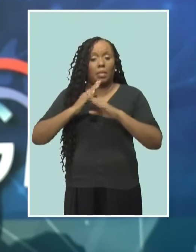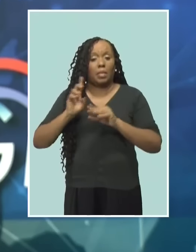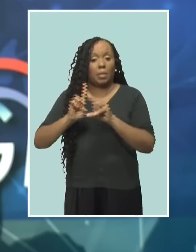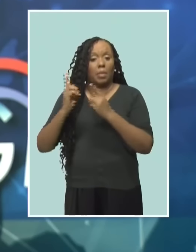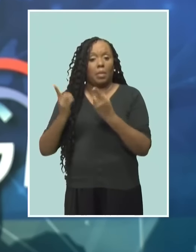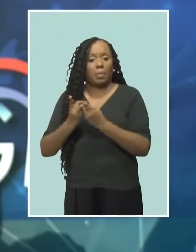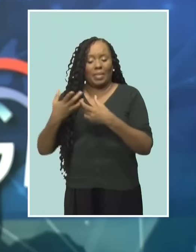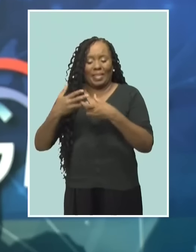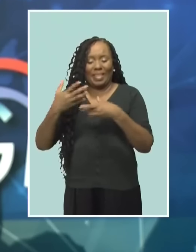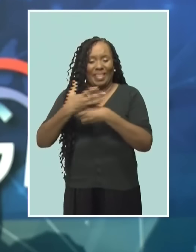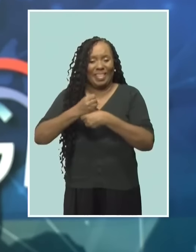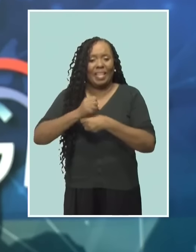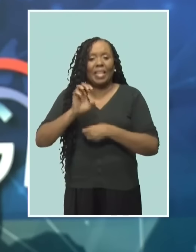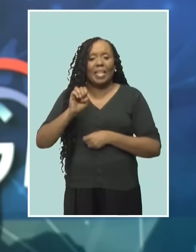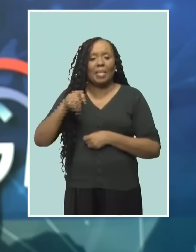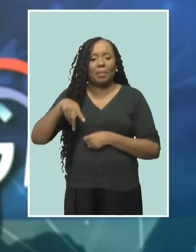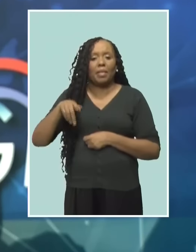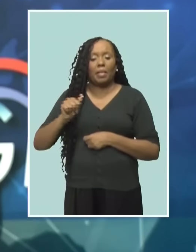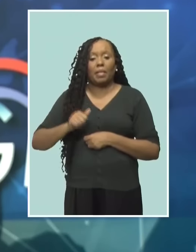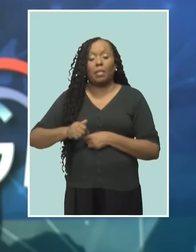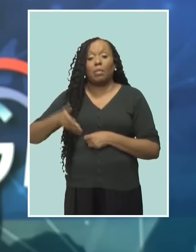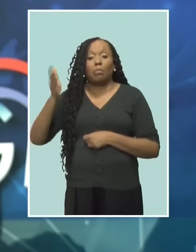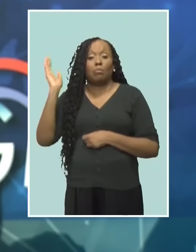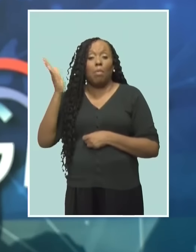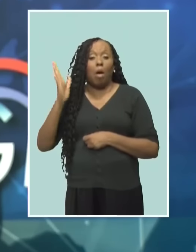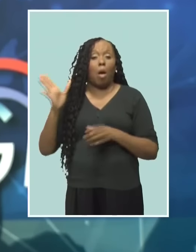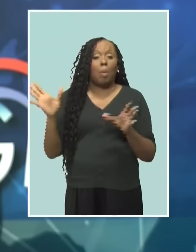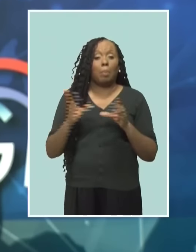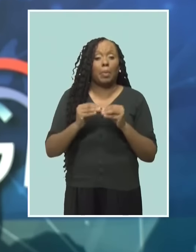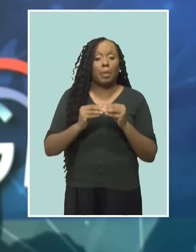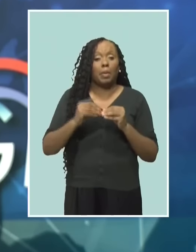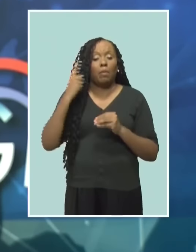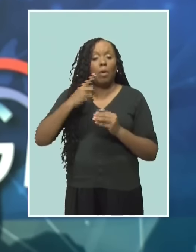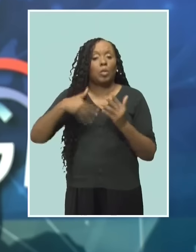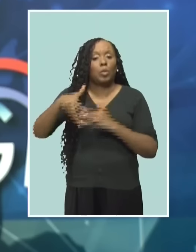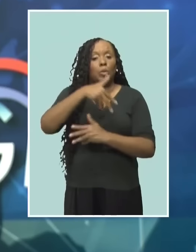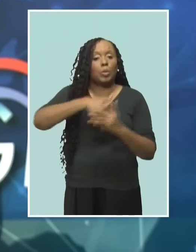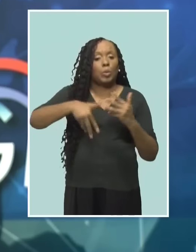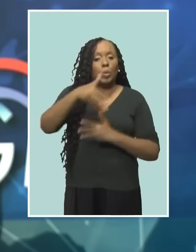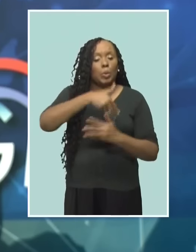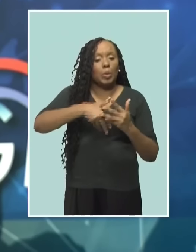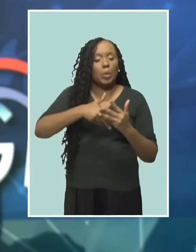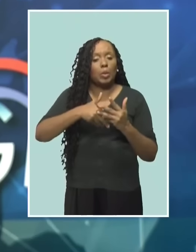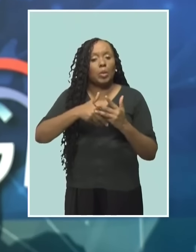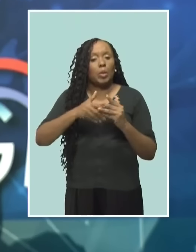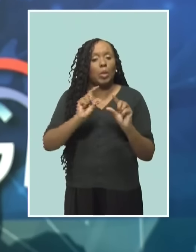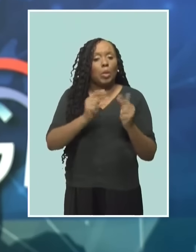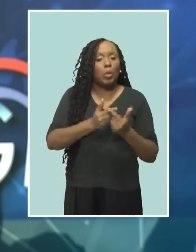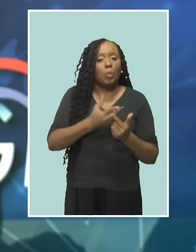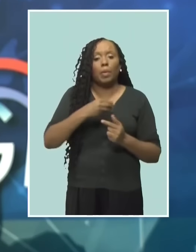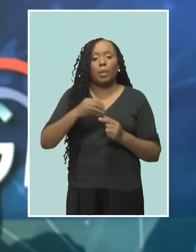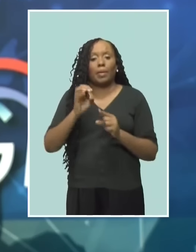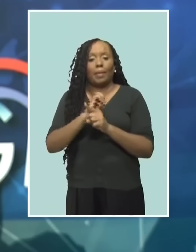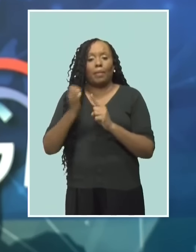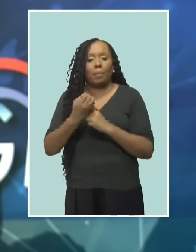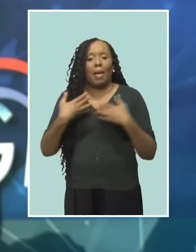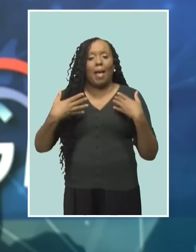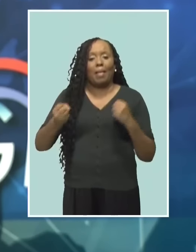meeting of the Joint Select Committee session on the social sector and the environment on the Health Services Amendment Bill